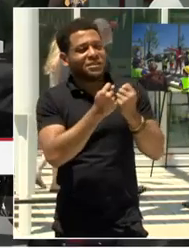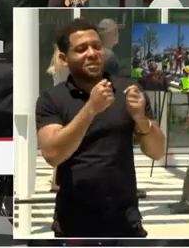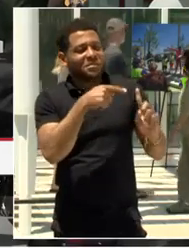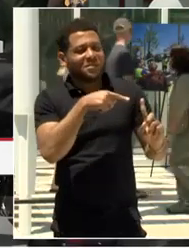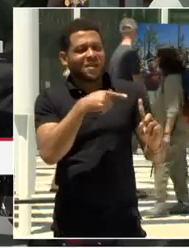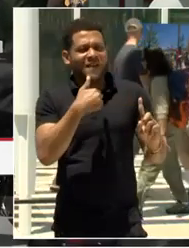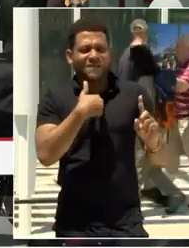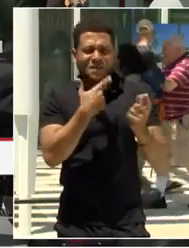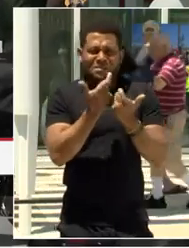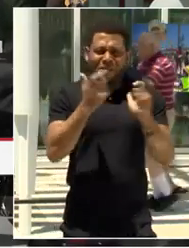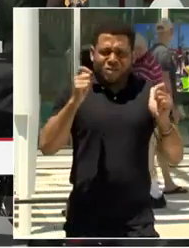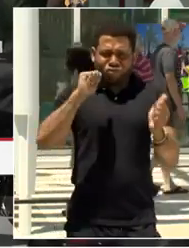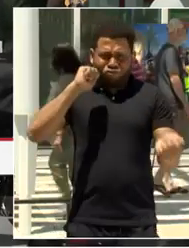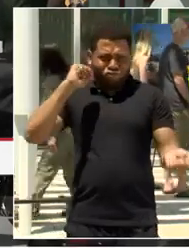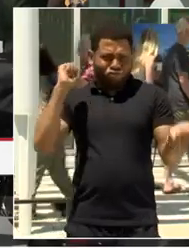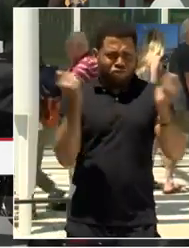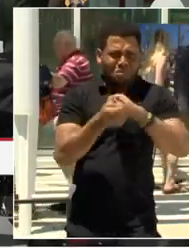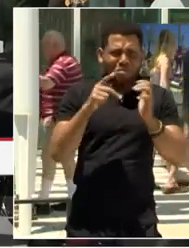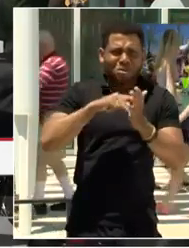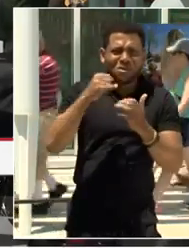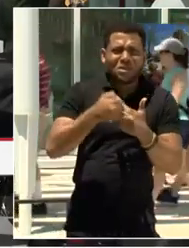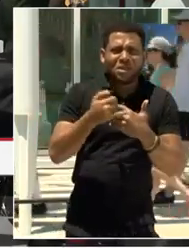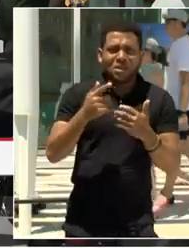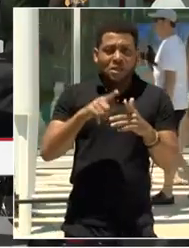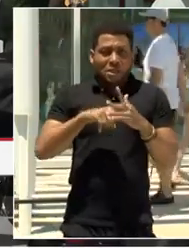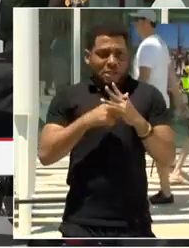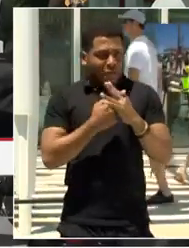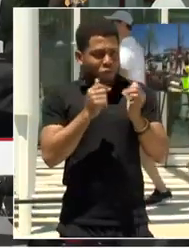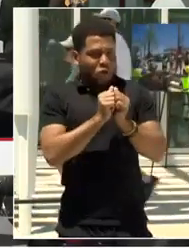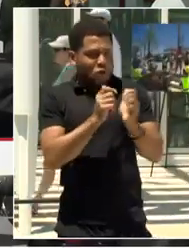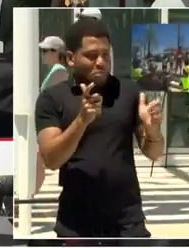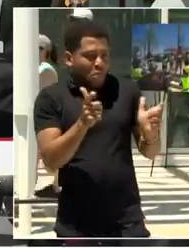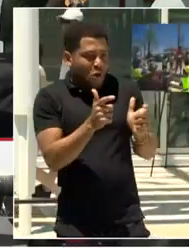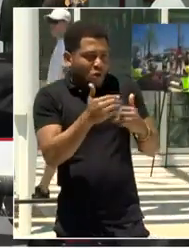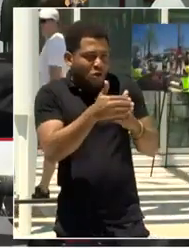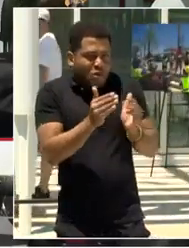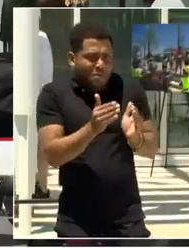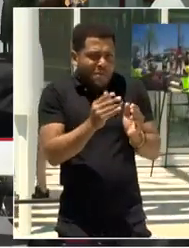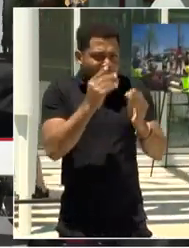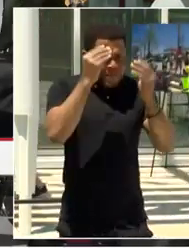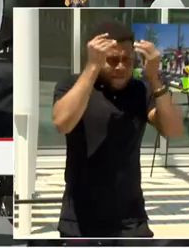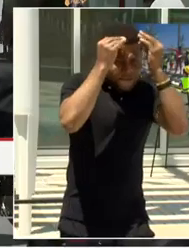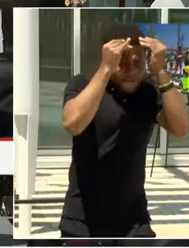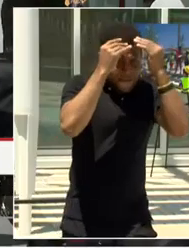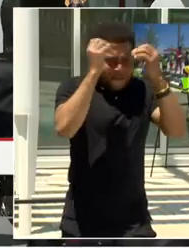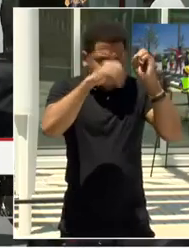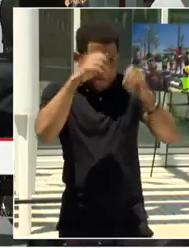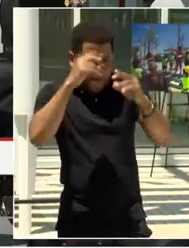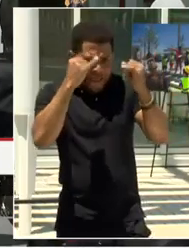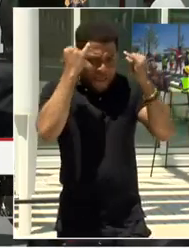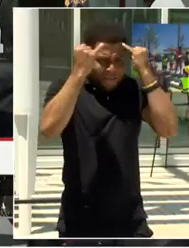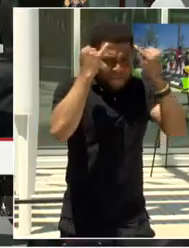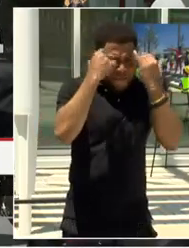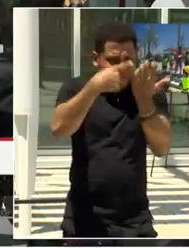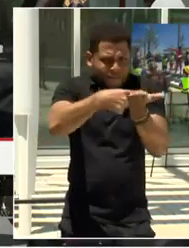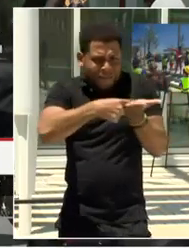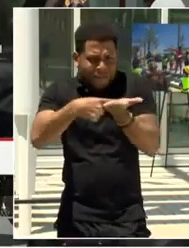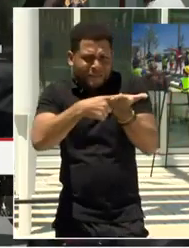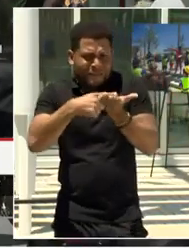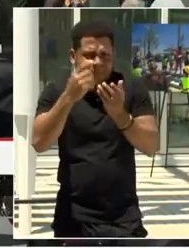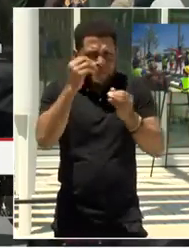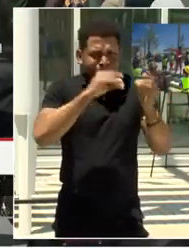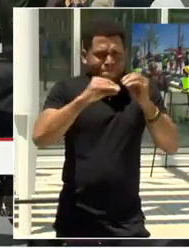and backroom conversations into reality. Specifically, the members from our team who made this project possible include